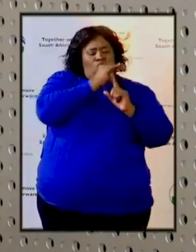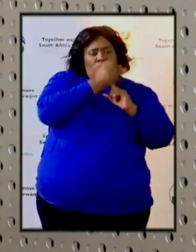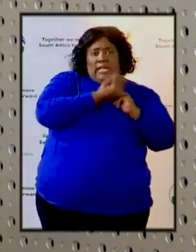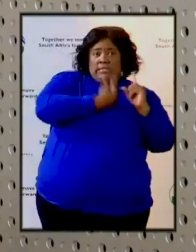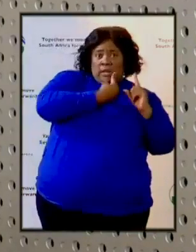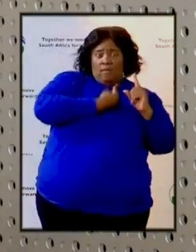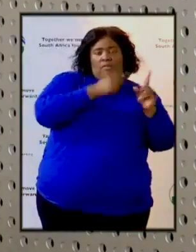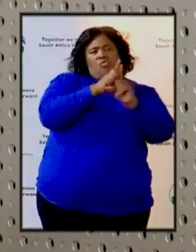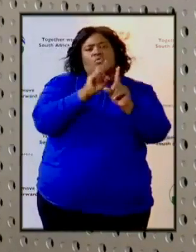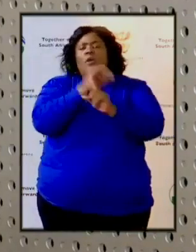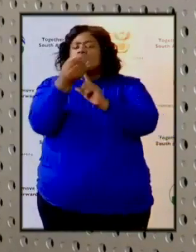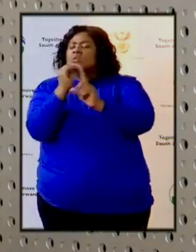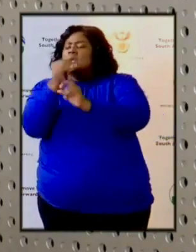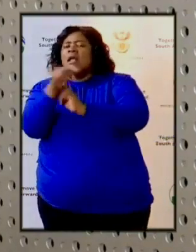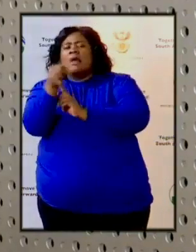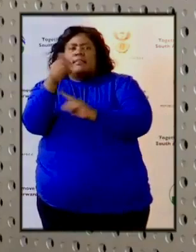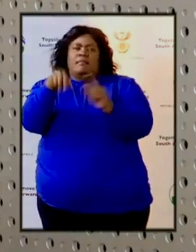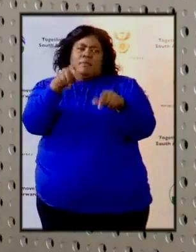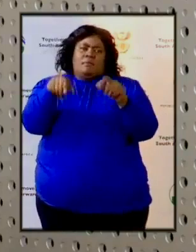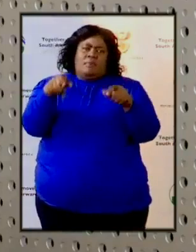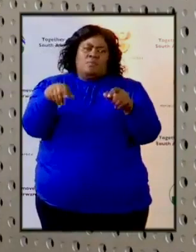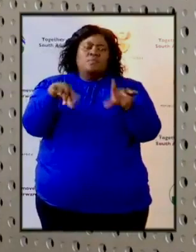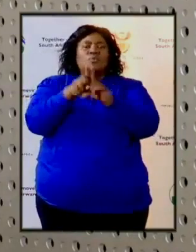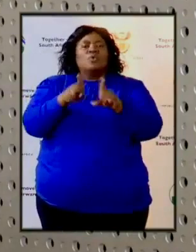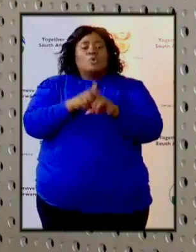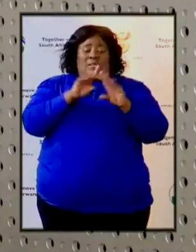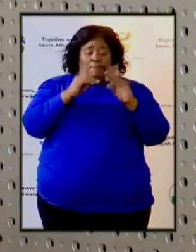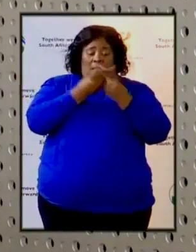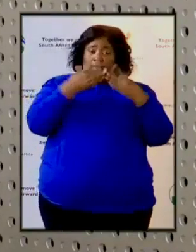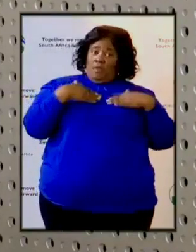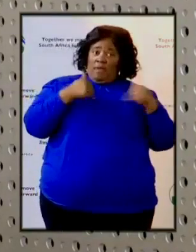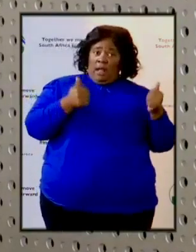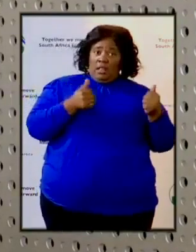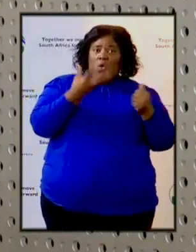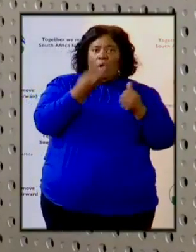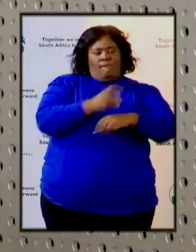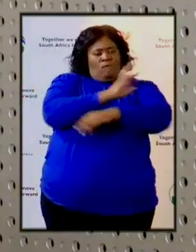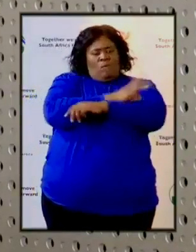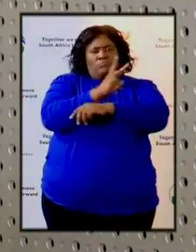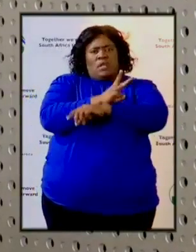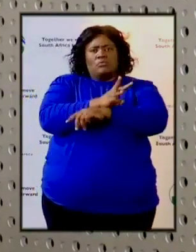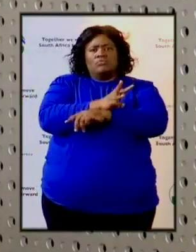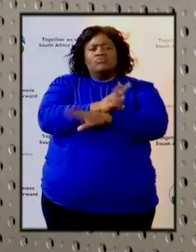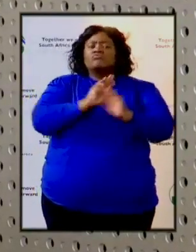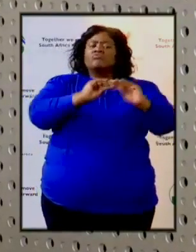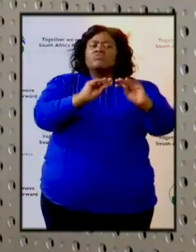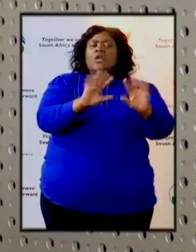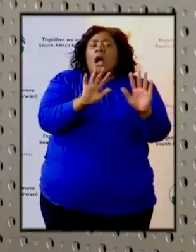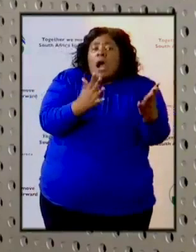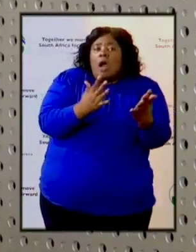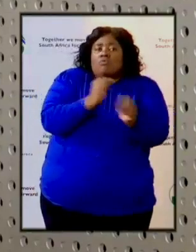But also the Department of Health has a website which tells you how to make your own mask.